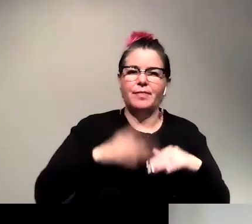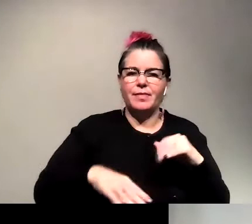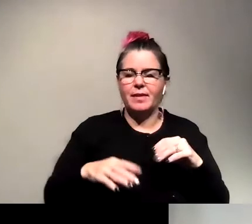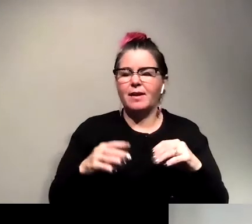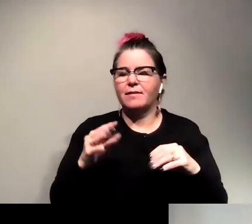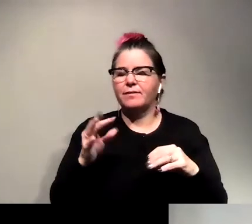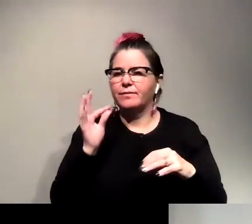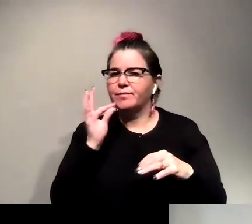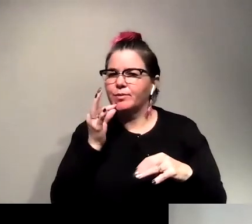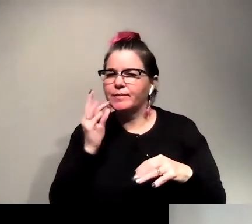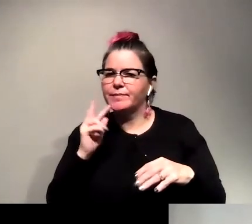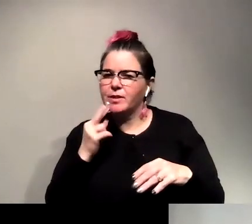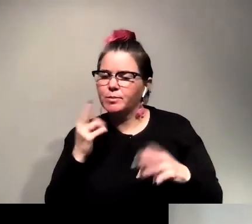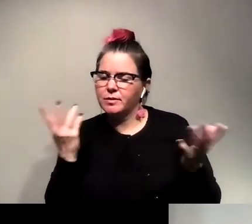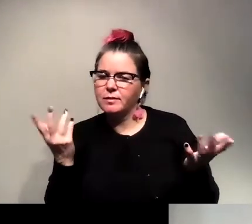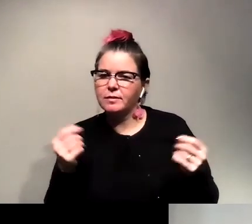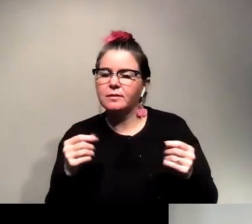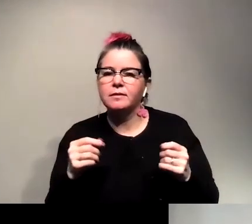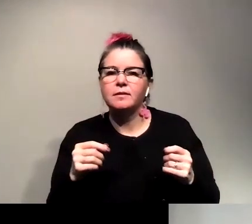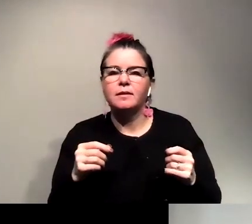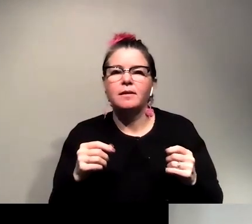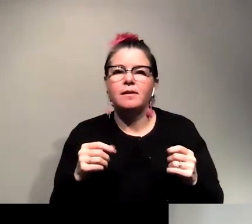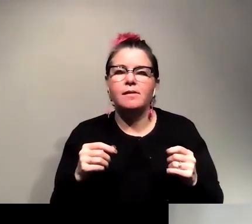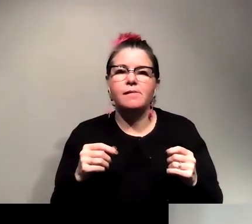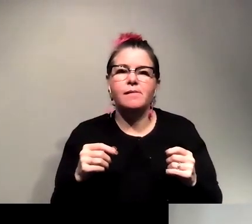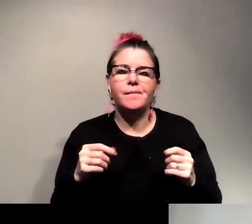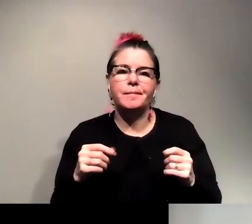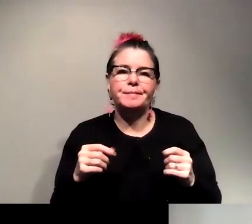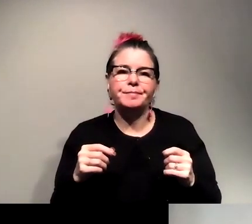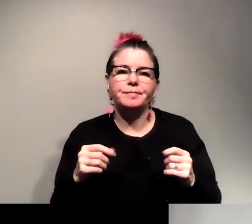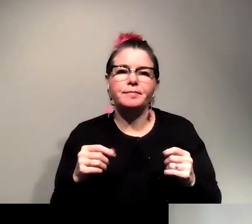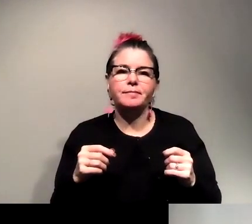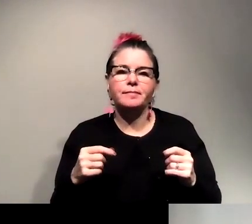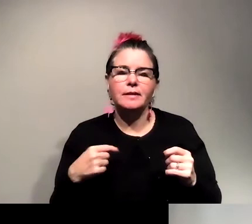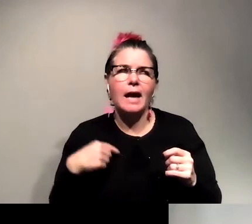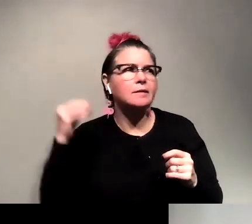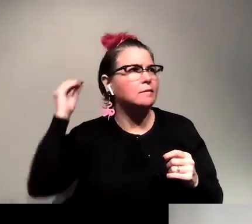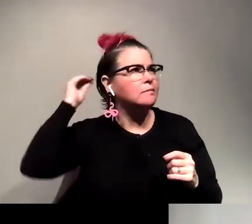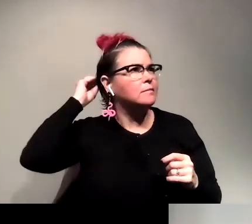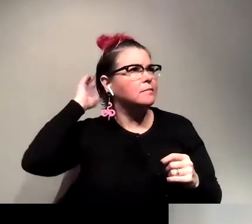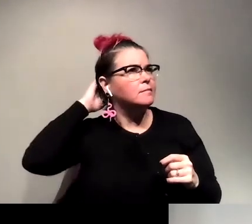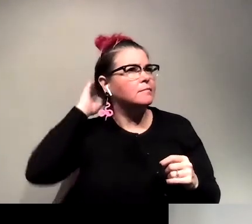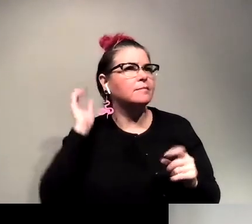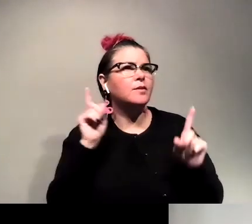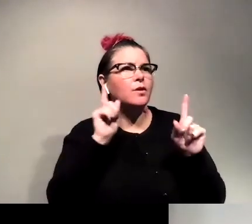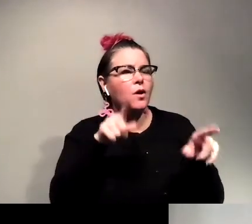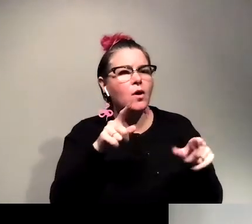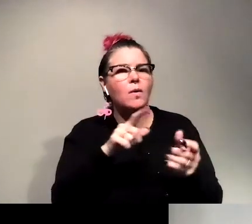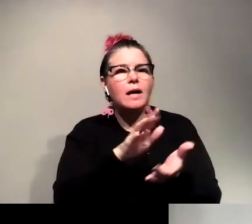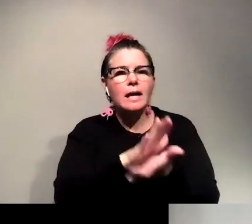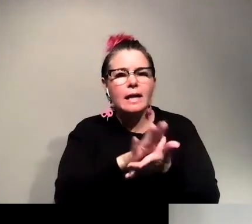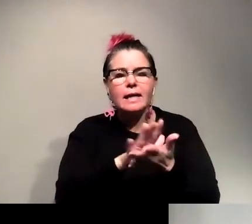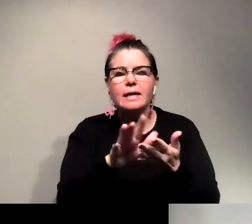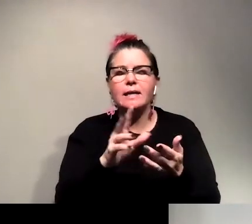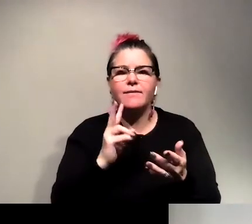produce. But I do kind of keep in mind, right, when I'm going and like cleaning my vegetables and stuff,